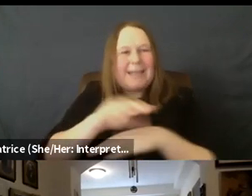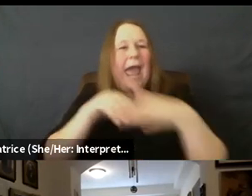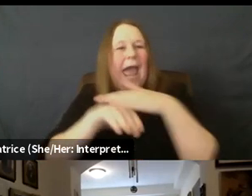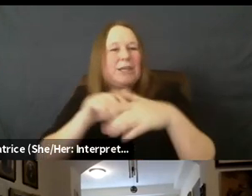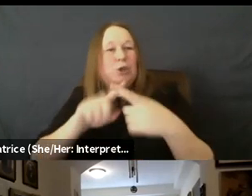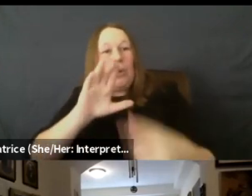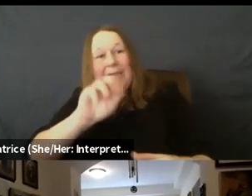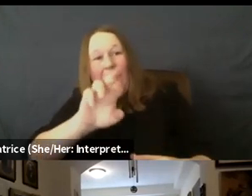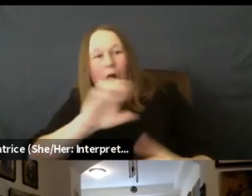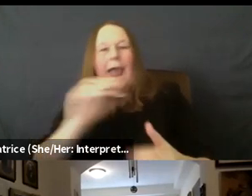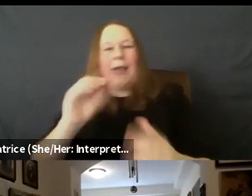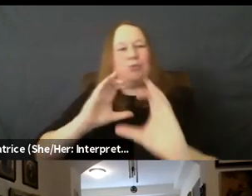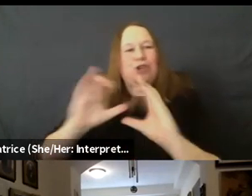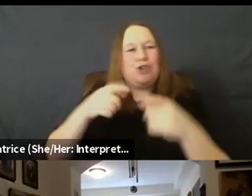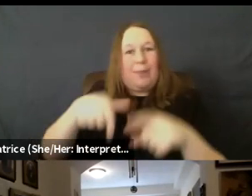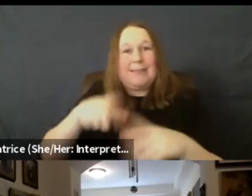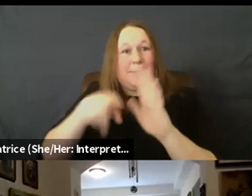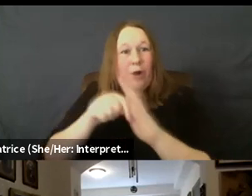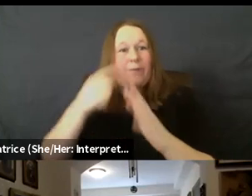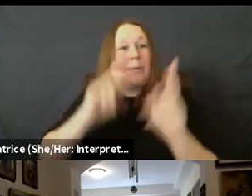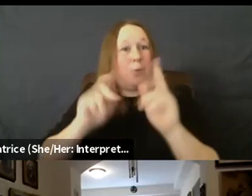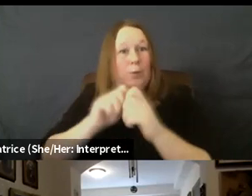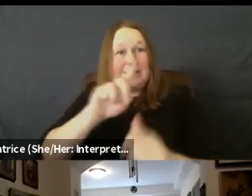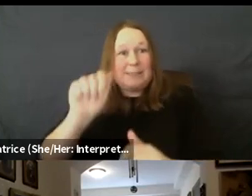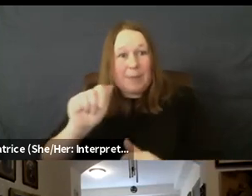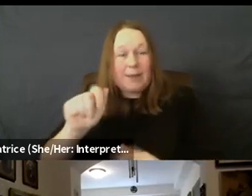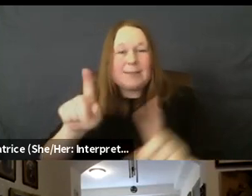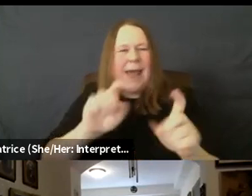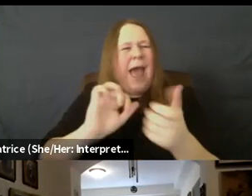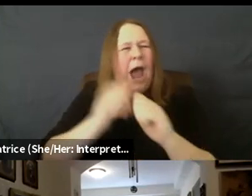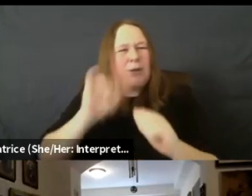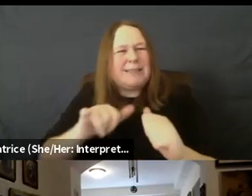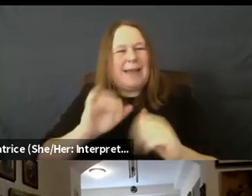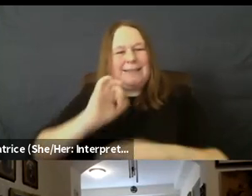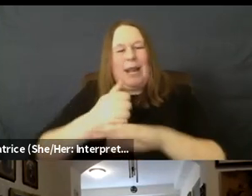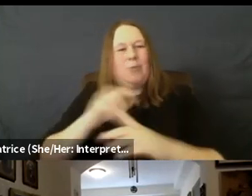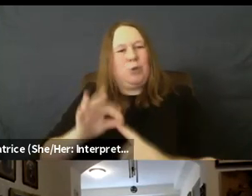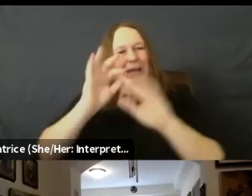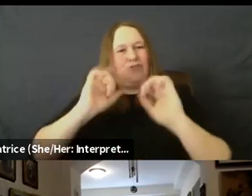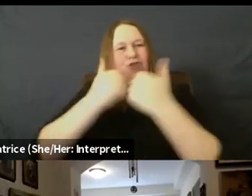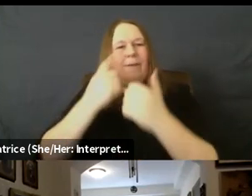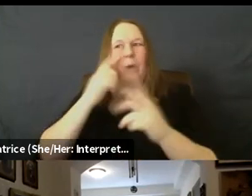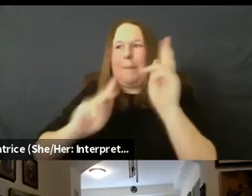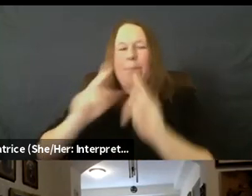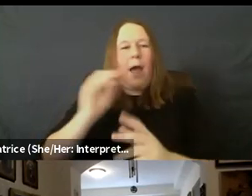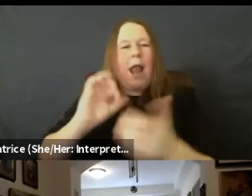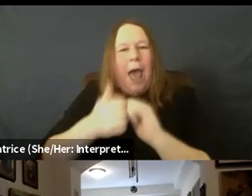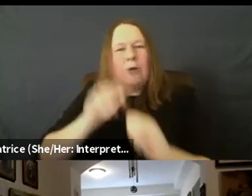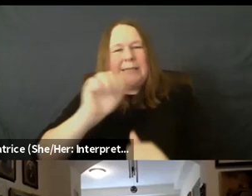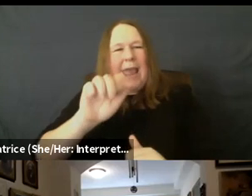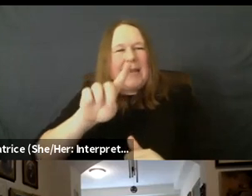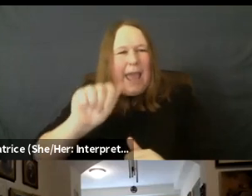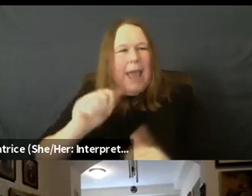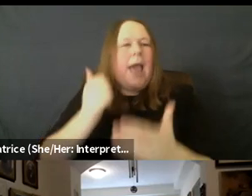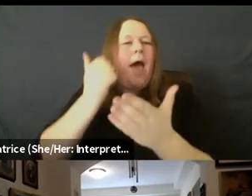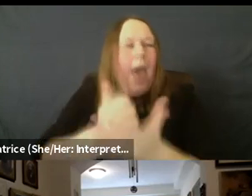care and communications during this period for people with disabilities? How does it pose unique challenge for folks, and how does the ADA